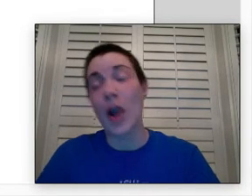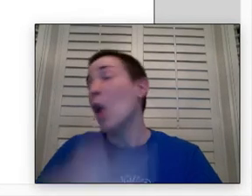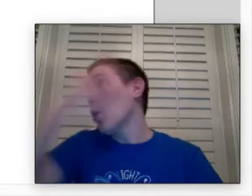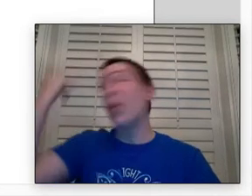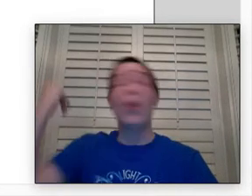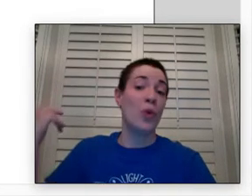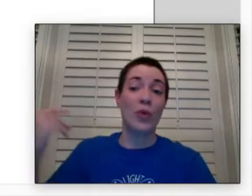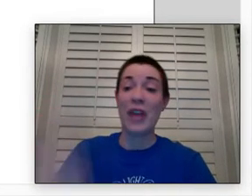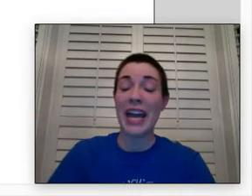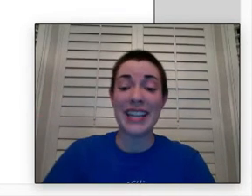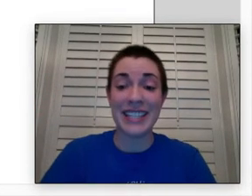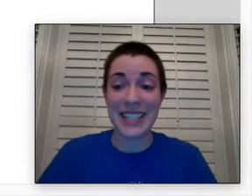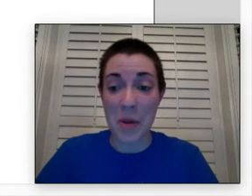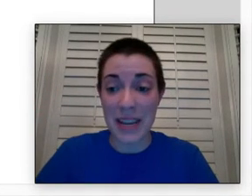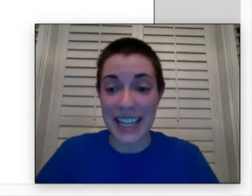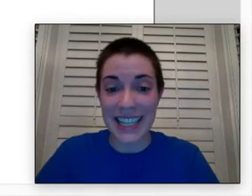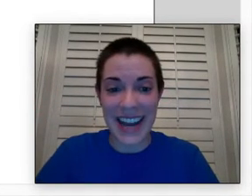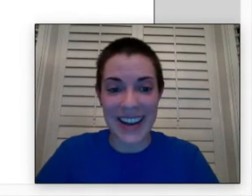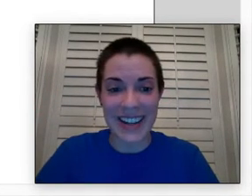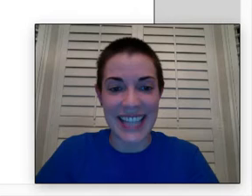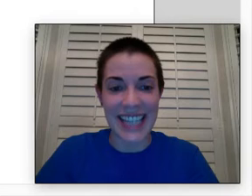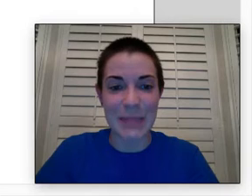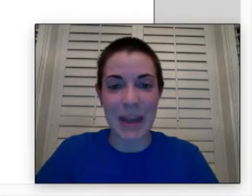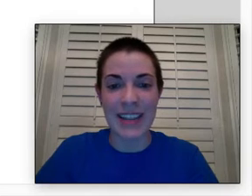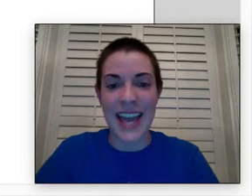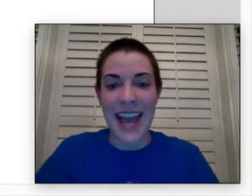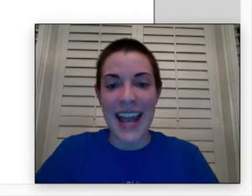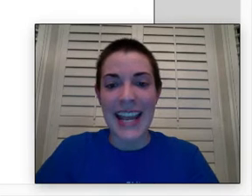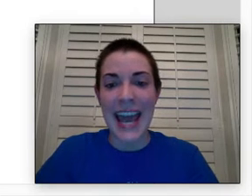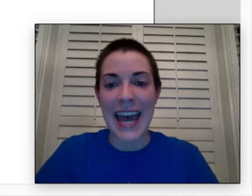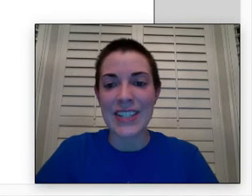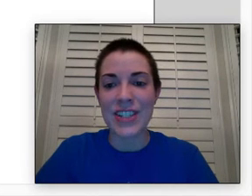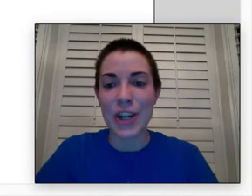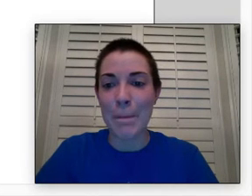Caterpillar. That is so many letters. That spells